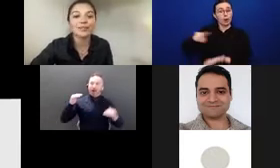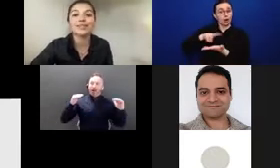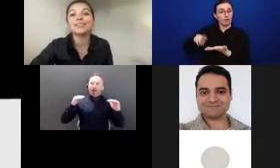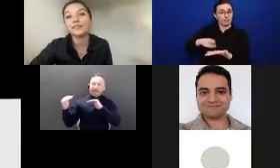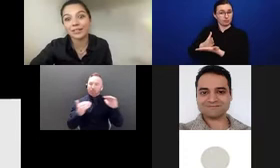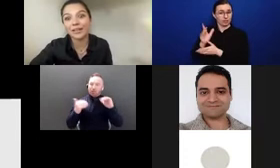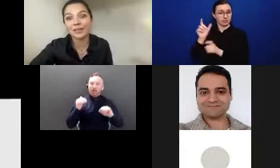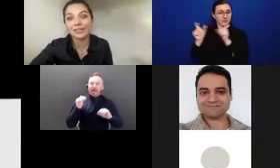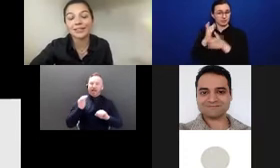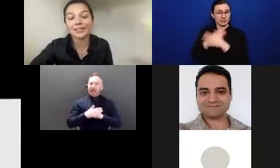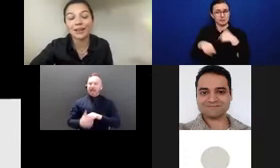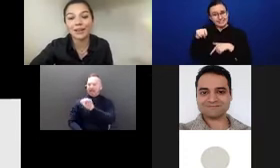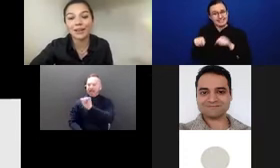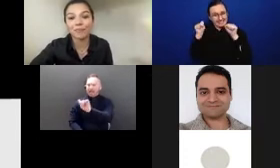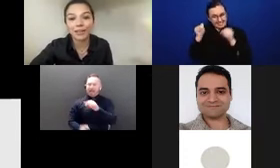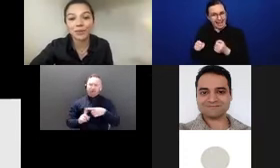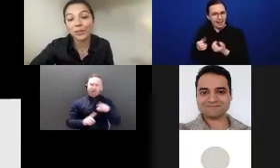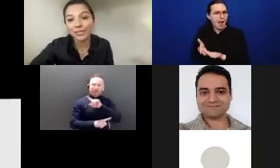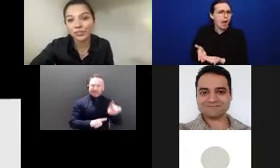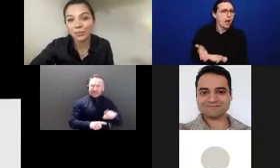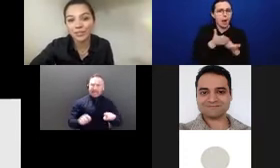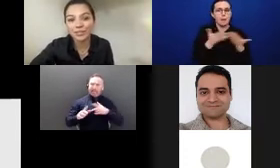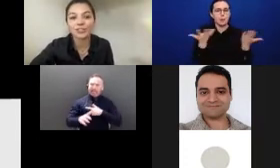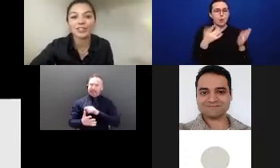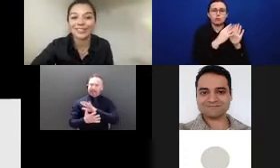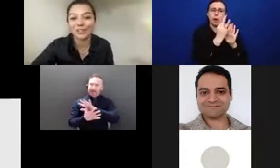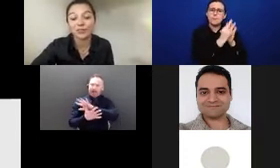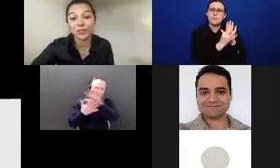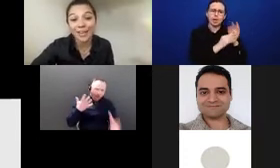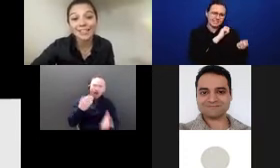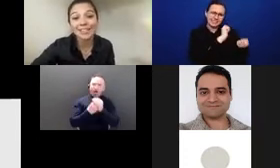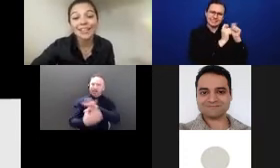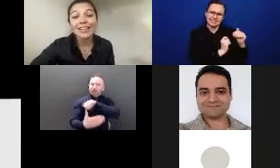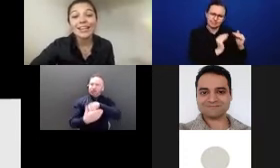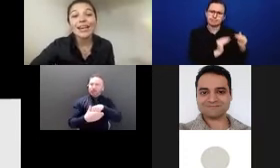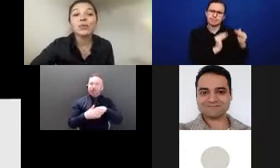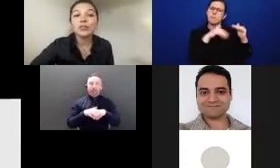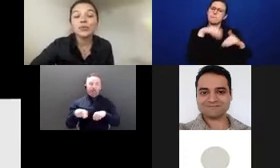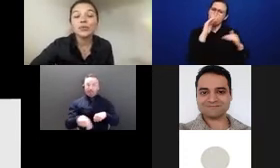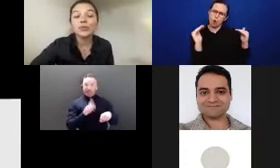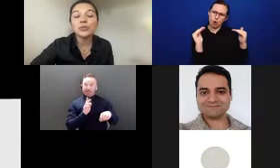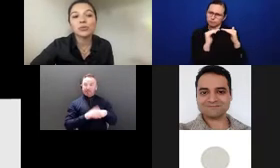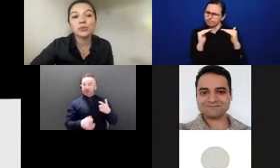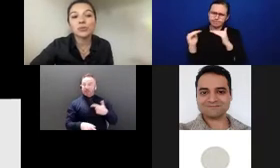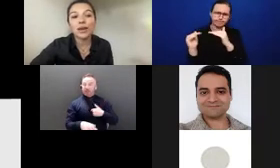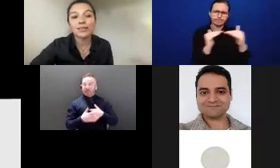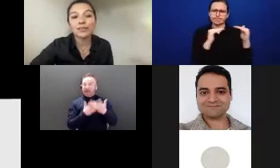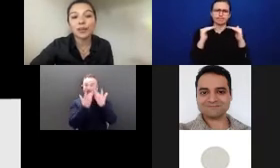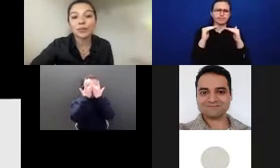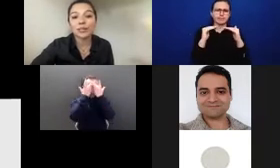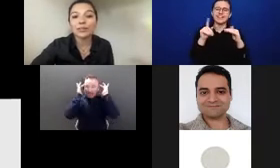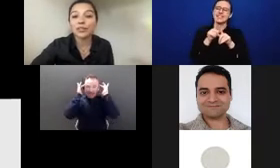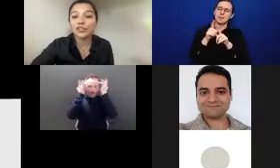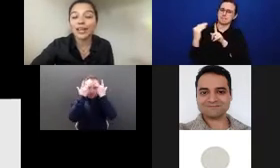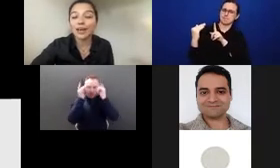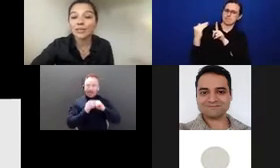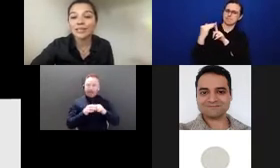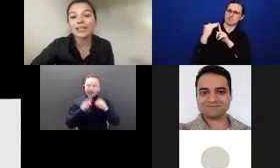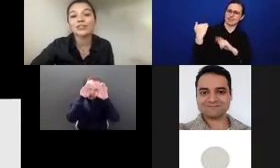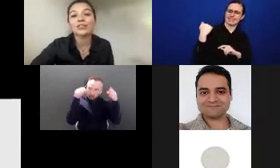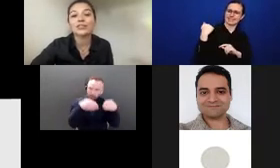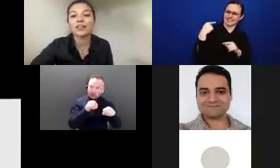address different areas that we need to pay attention and cannot forget. And we used also as a framework the Bridge the